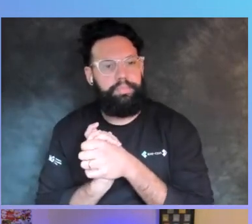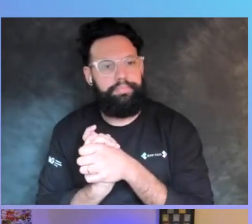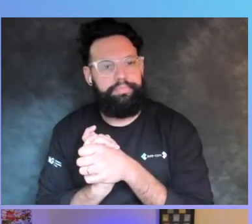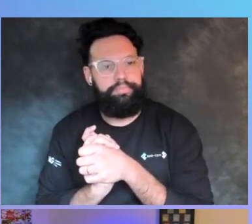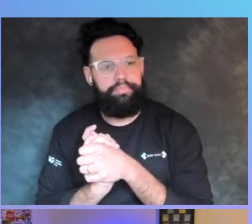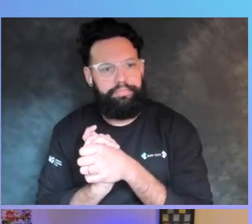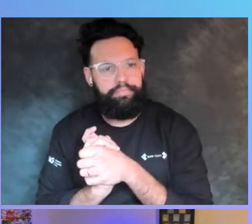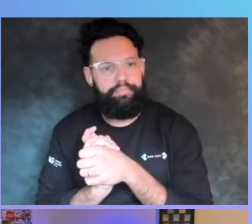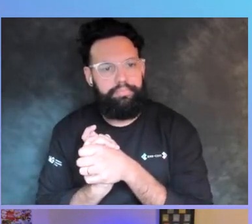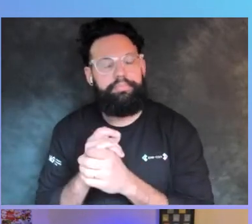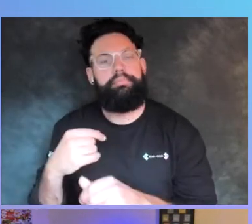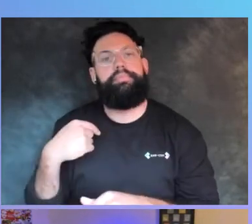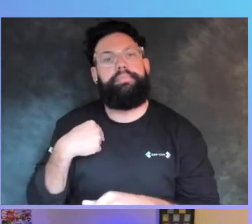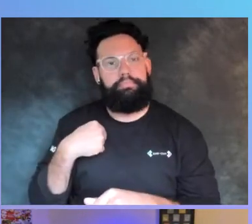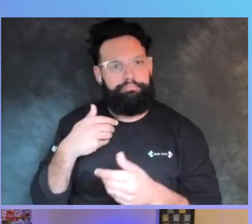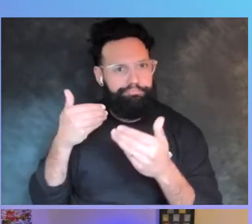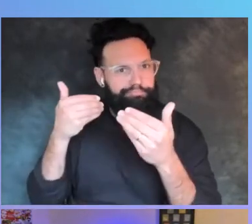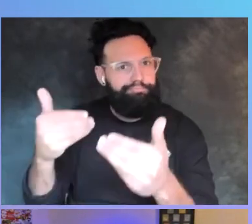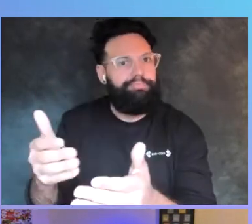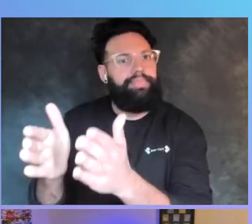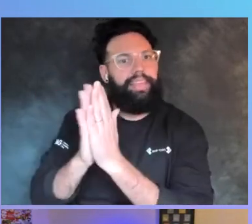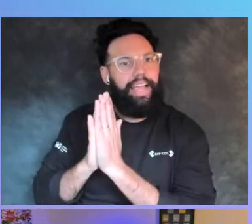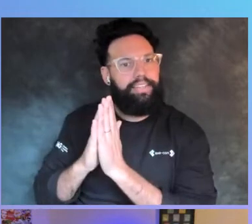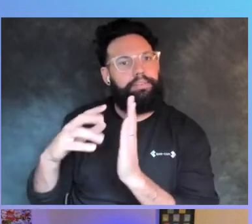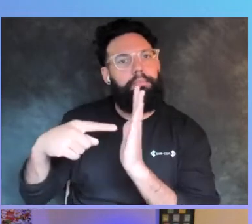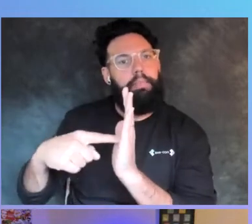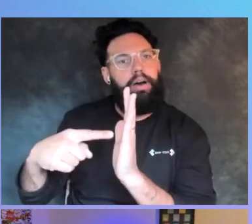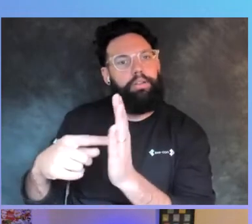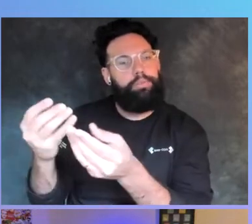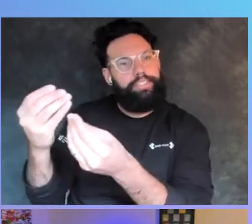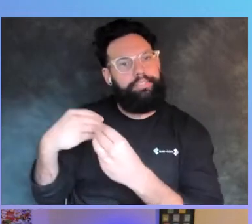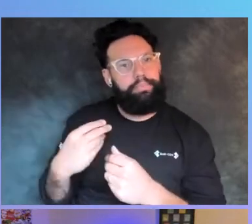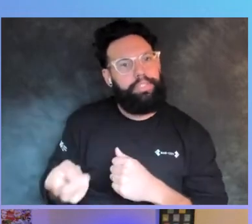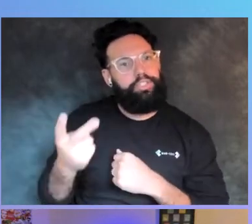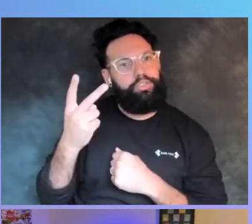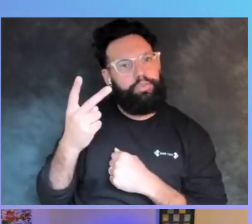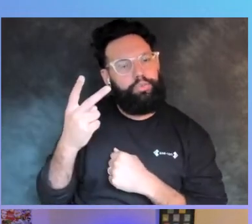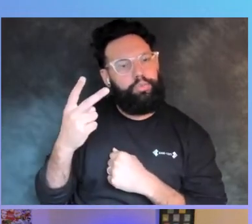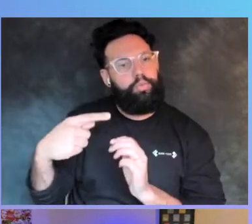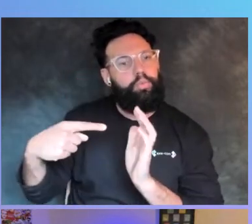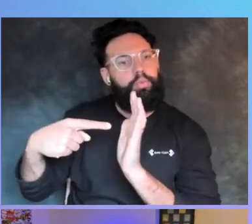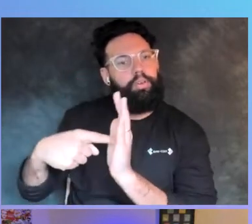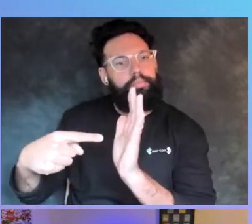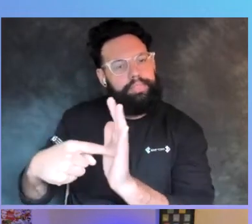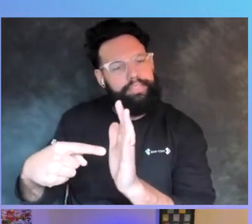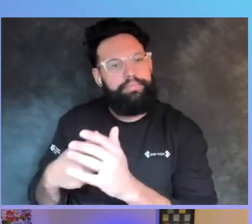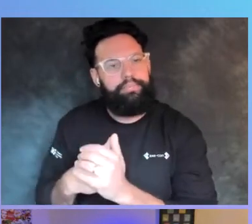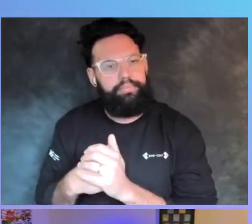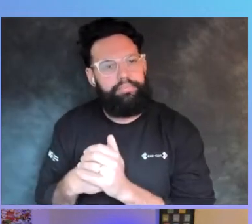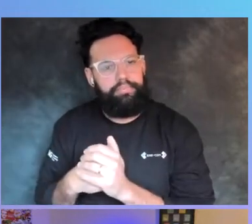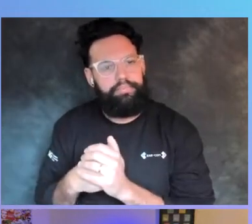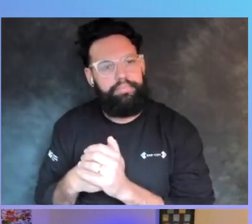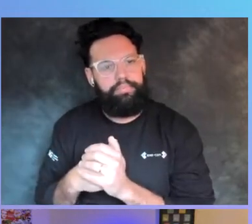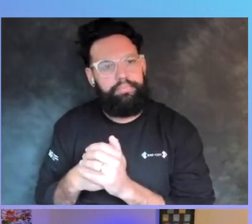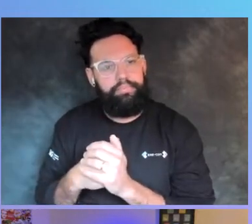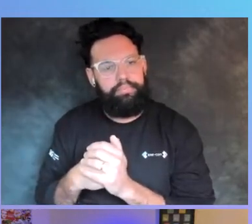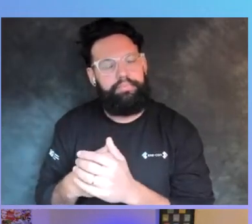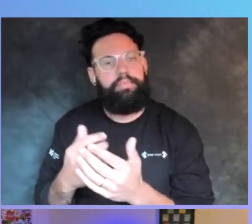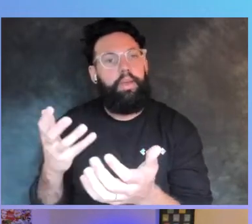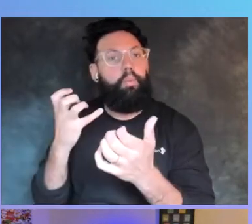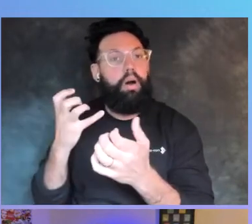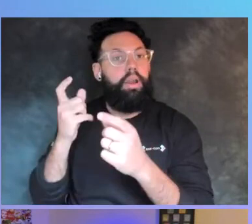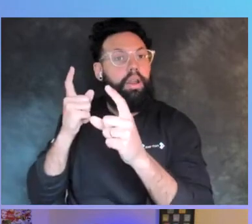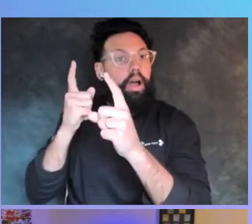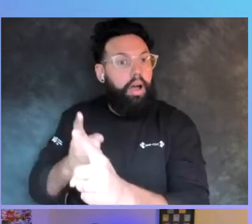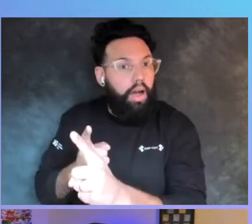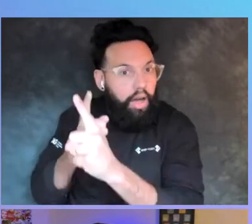just asked the model to provide two different recommendations. One, I want it to output optimal HTML semantics,